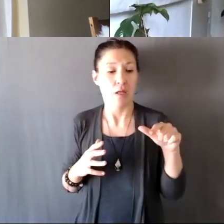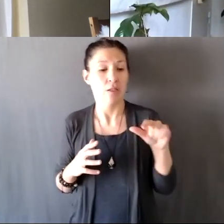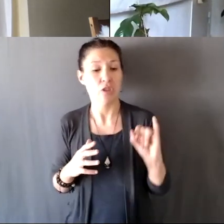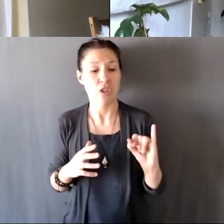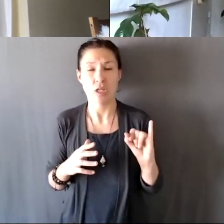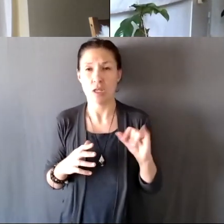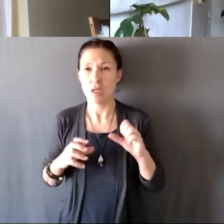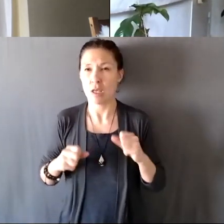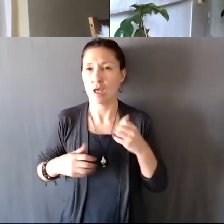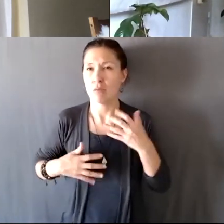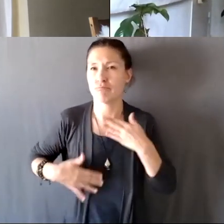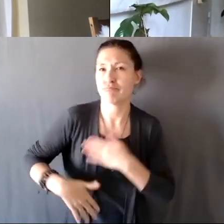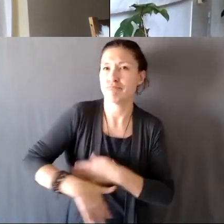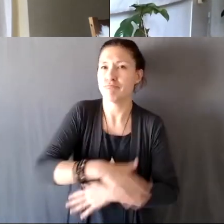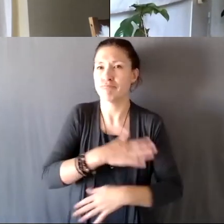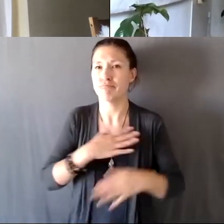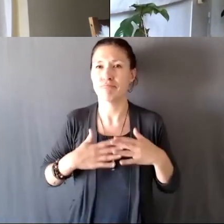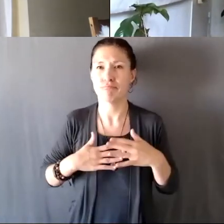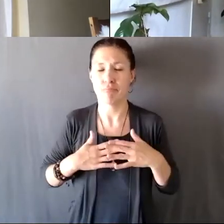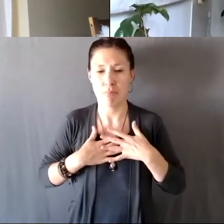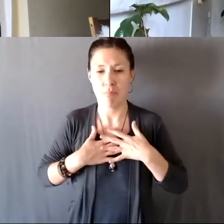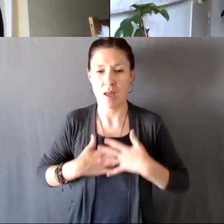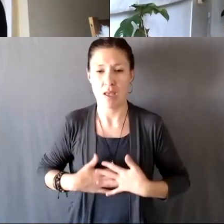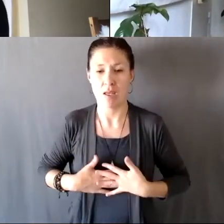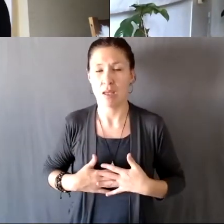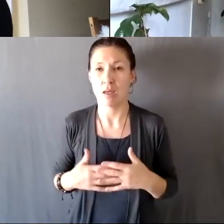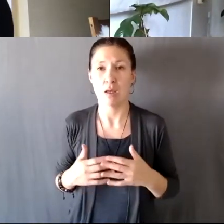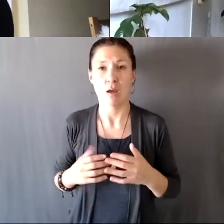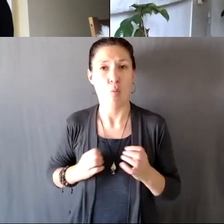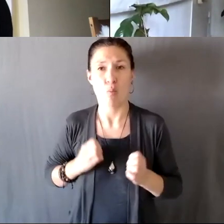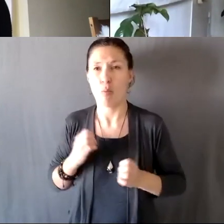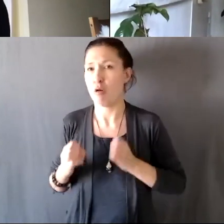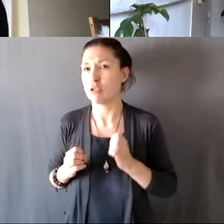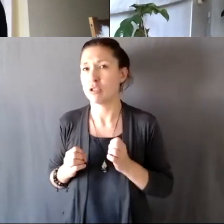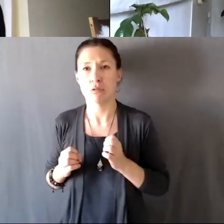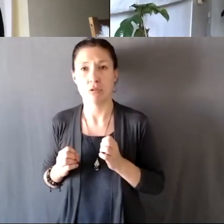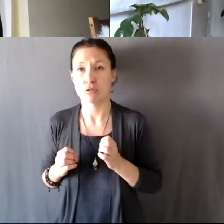Allow your emotions to be what they are,